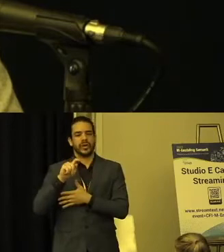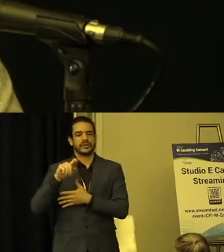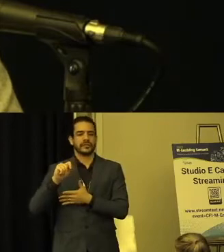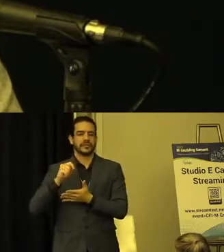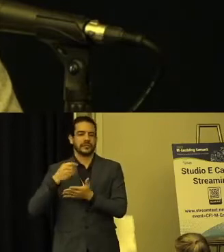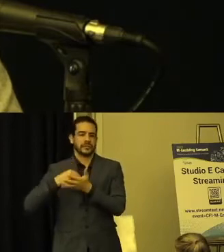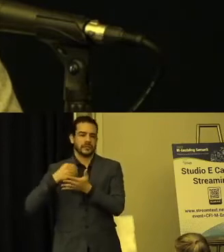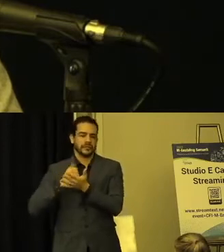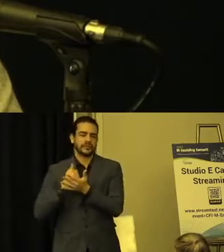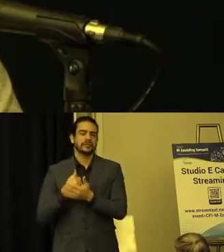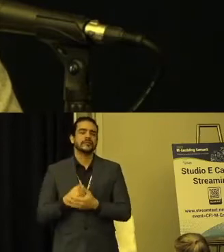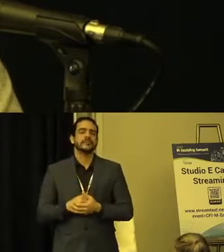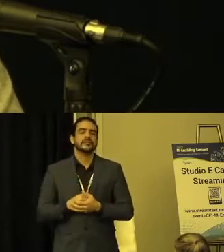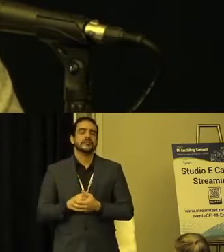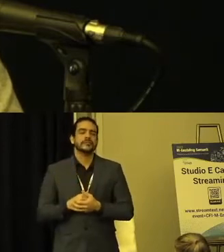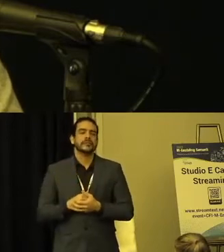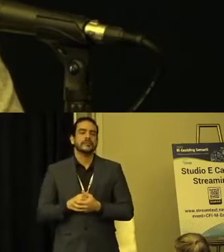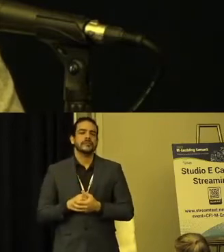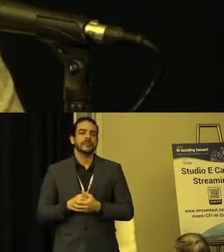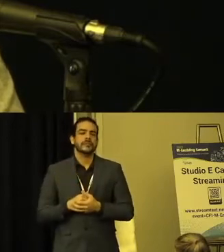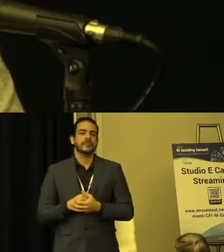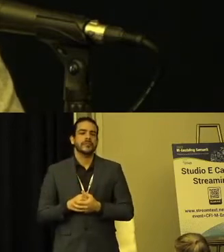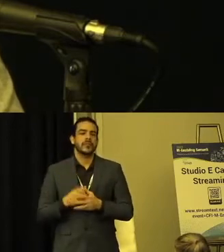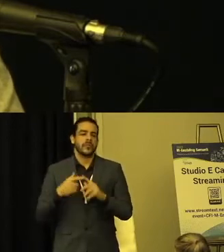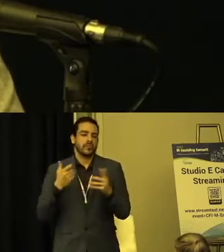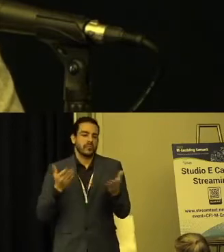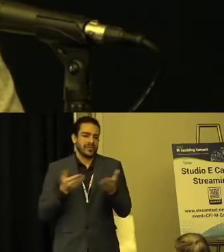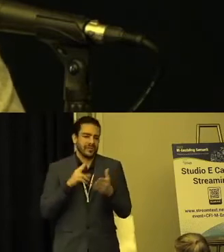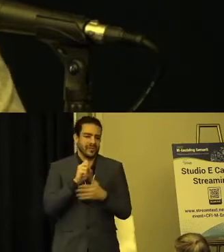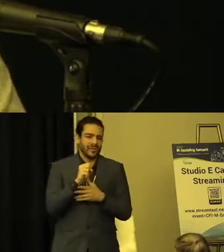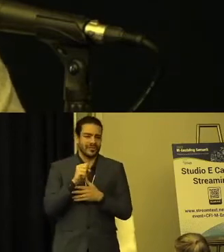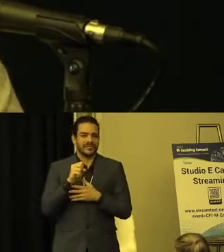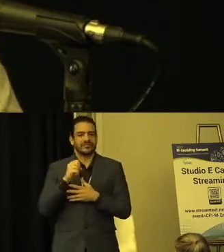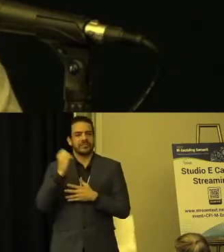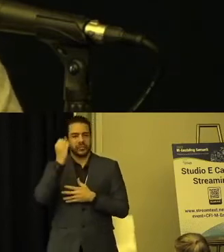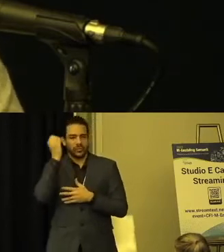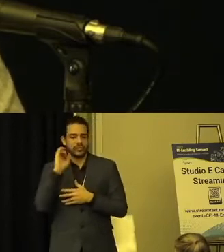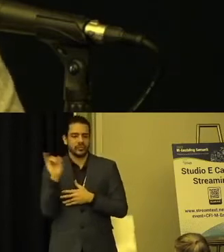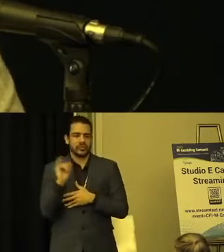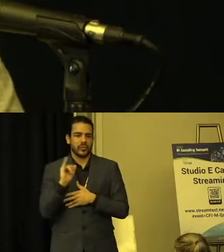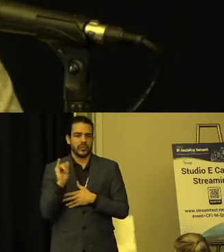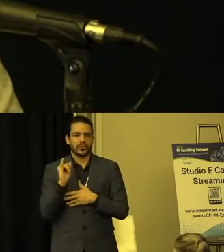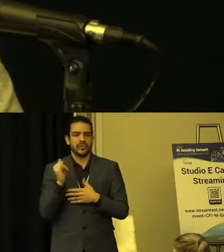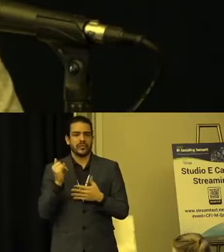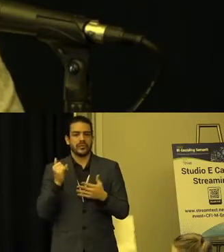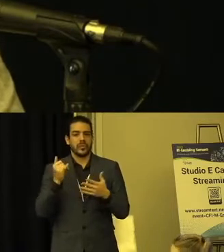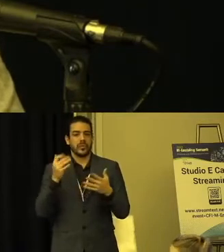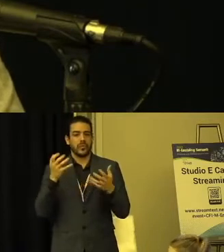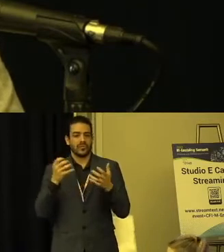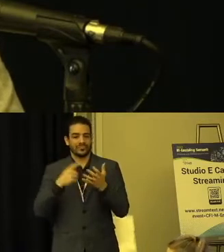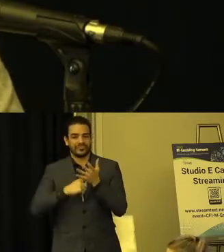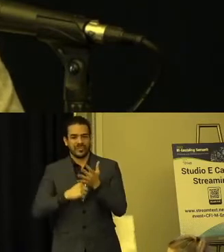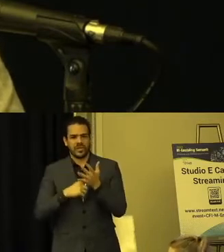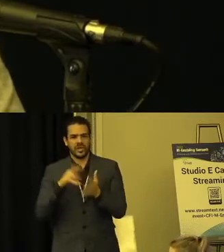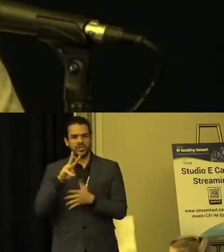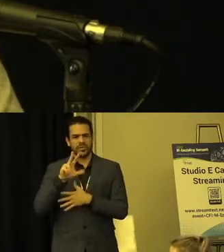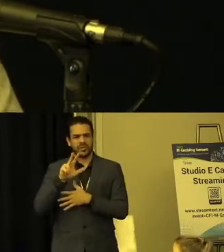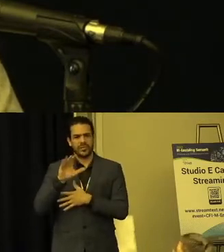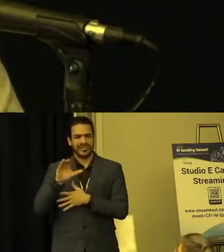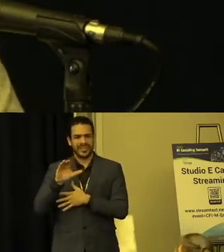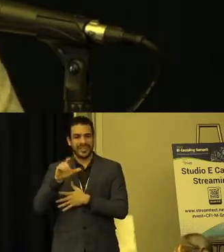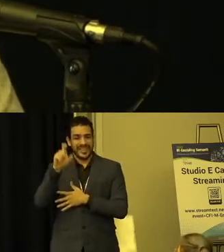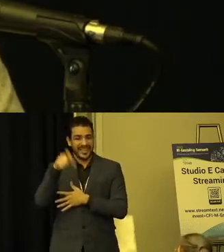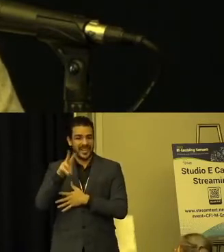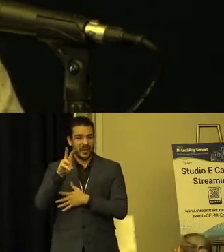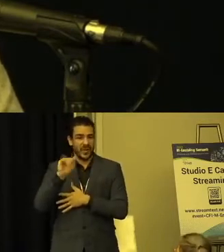I recall also often the discussions of, does W3C even need WAY, or should the accessibility be